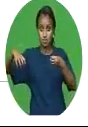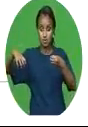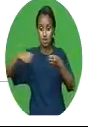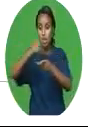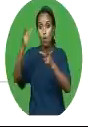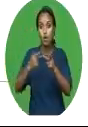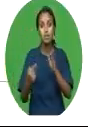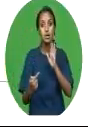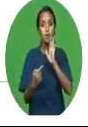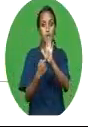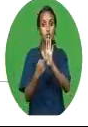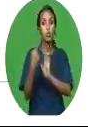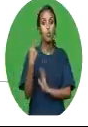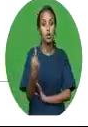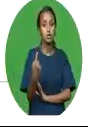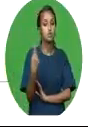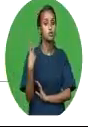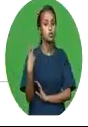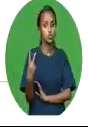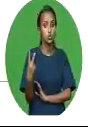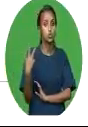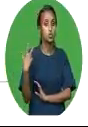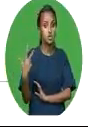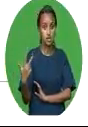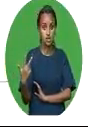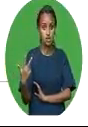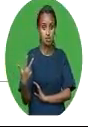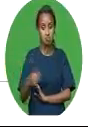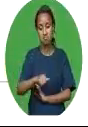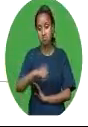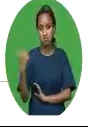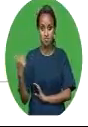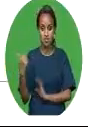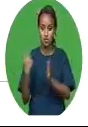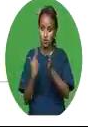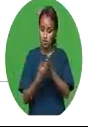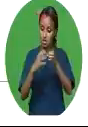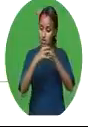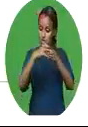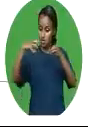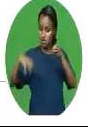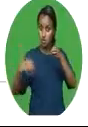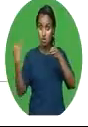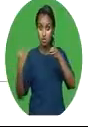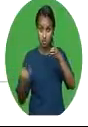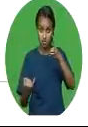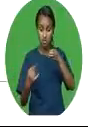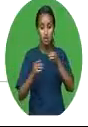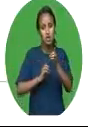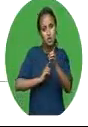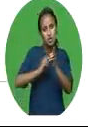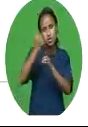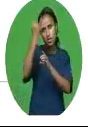locating points 1, 2, 3, etc. on the stretch out line. Draw